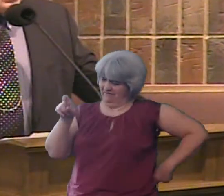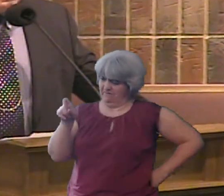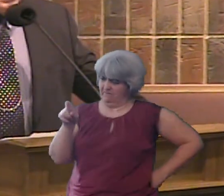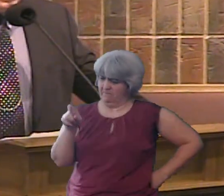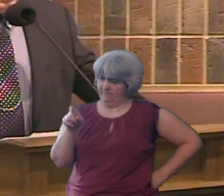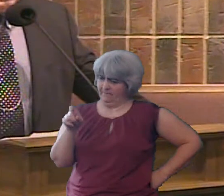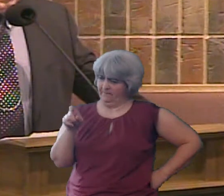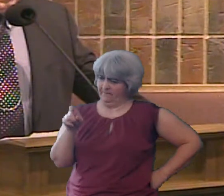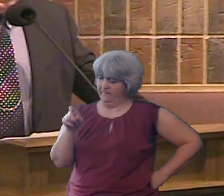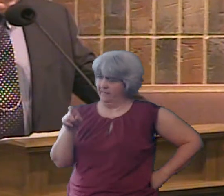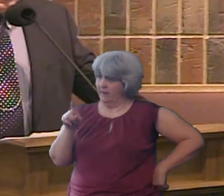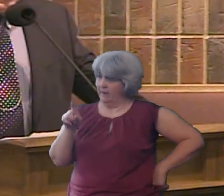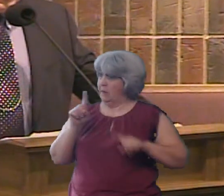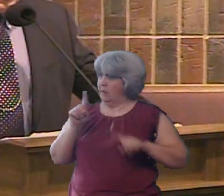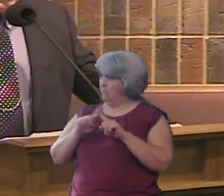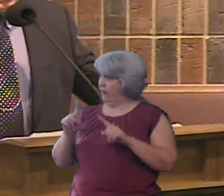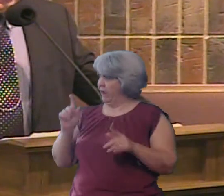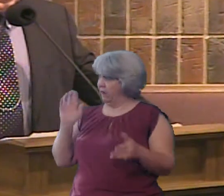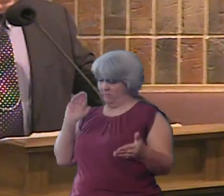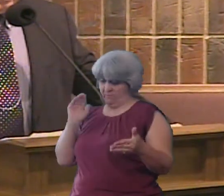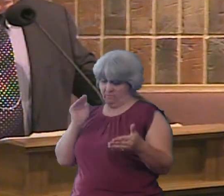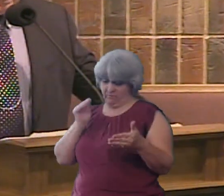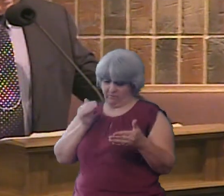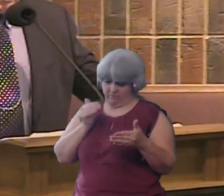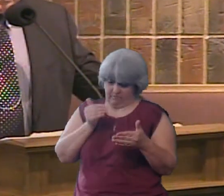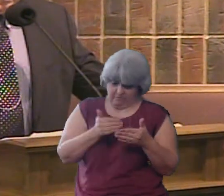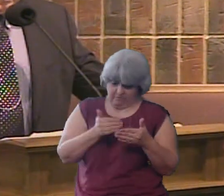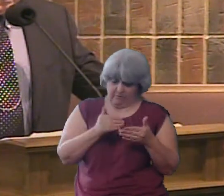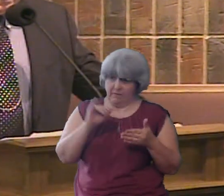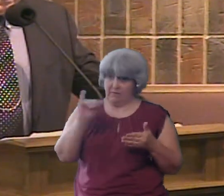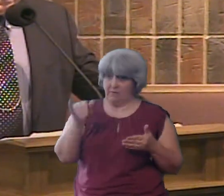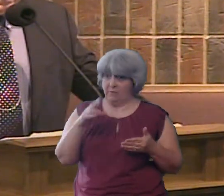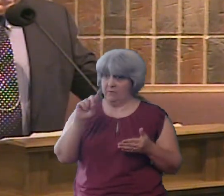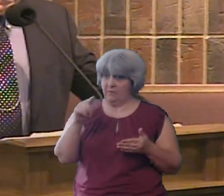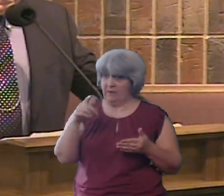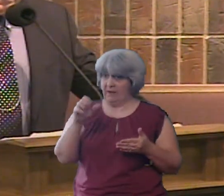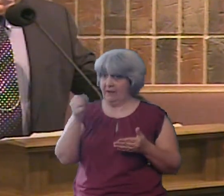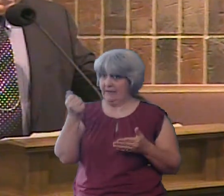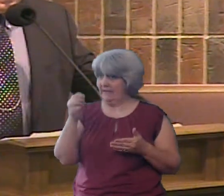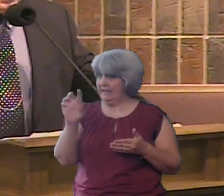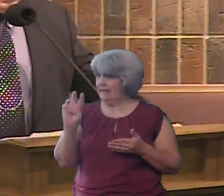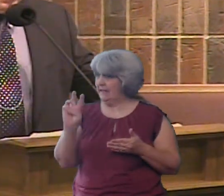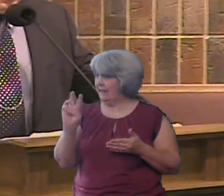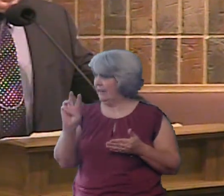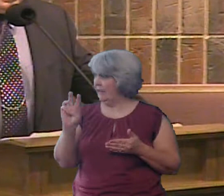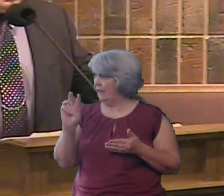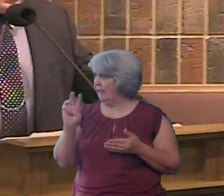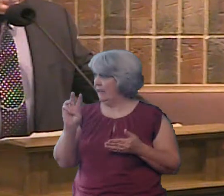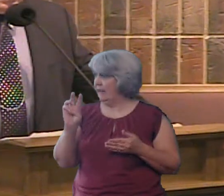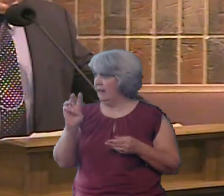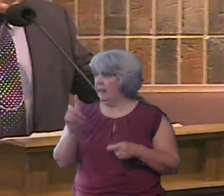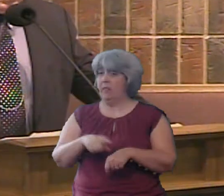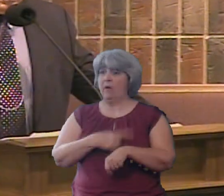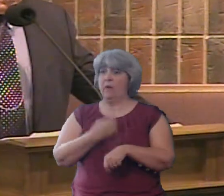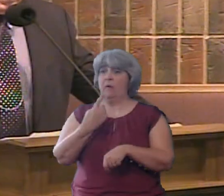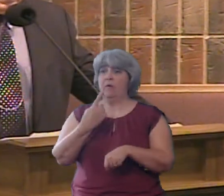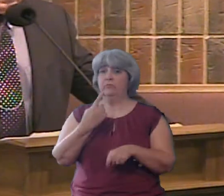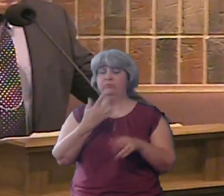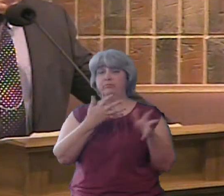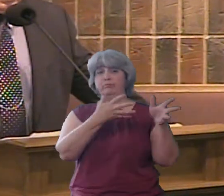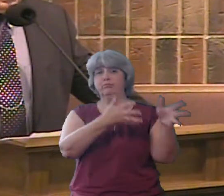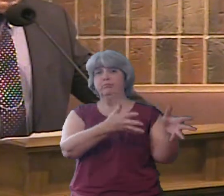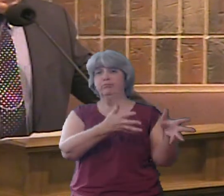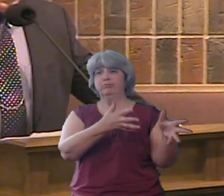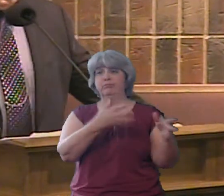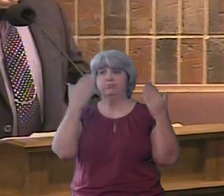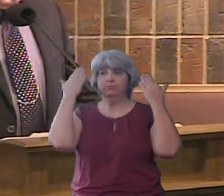The last events that unfold in Judges chapter 16, as Samson has been long enough that his hair is regrowing, and